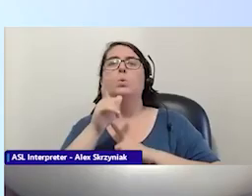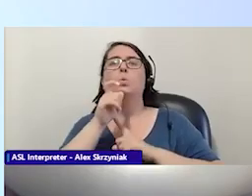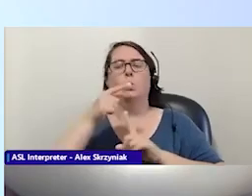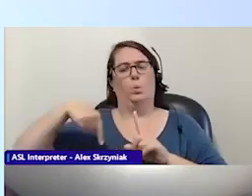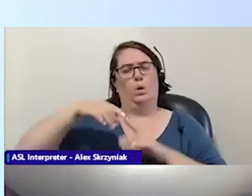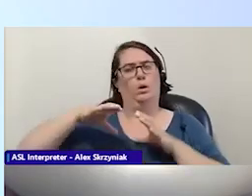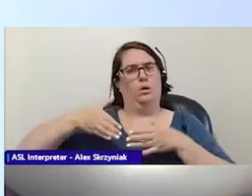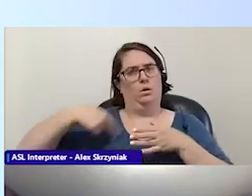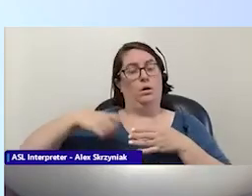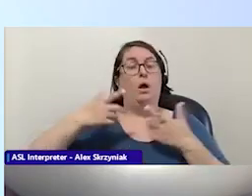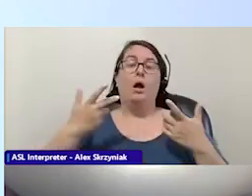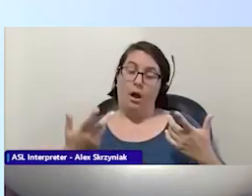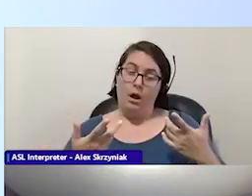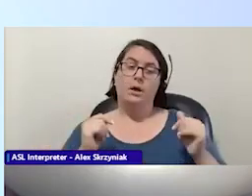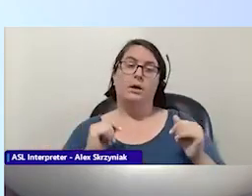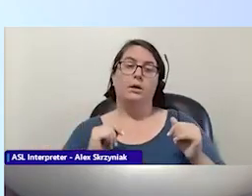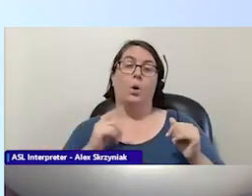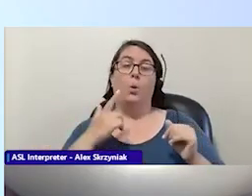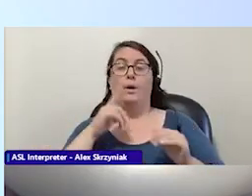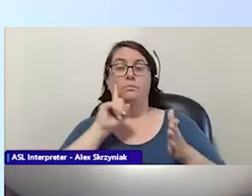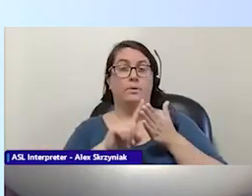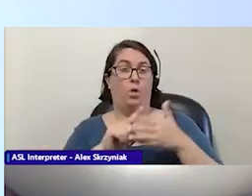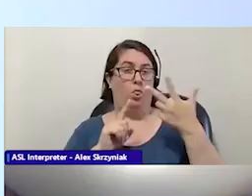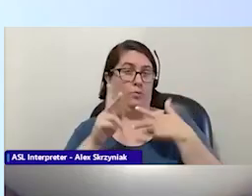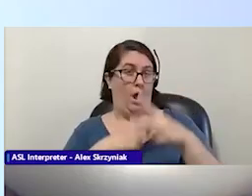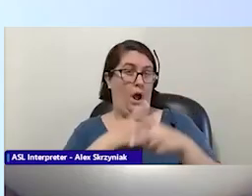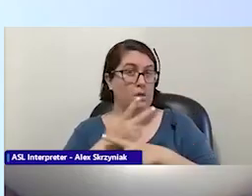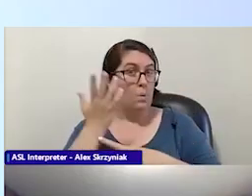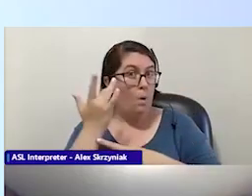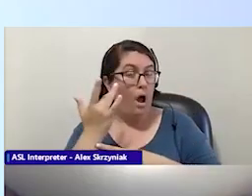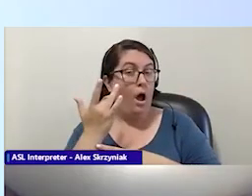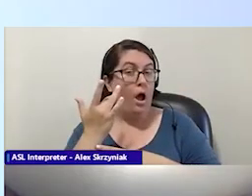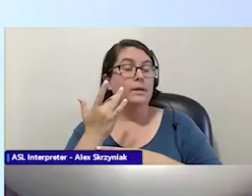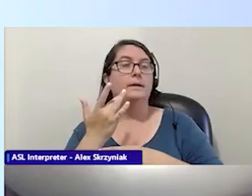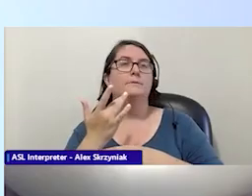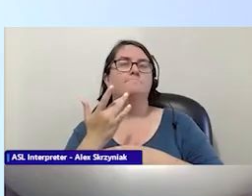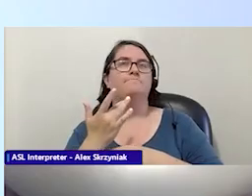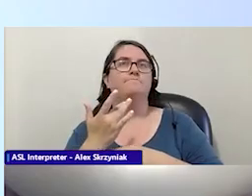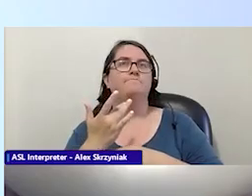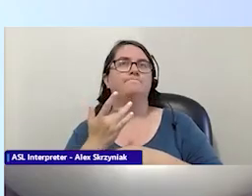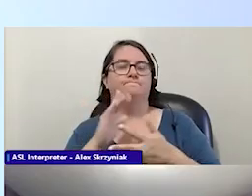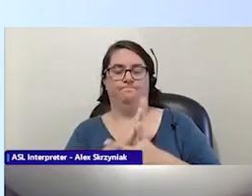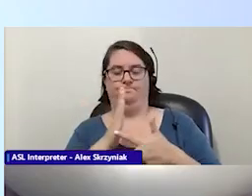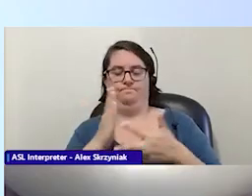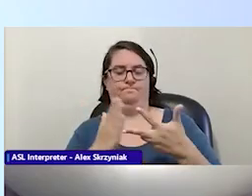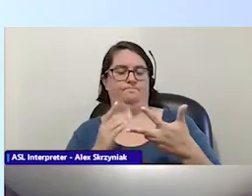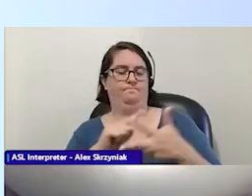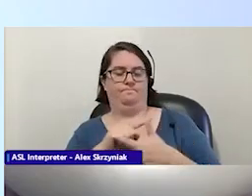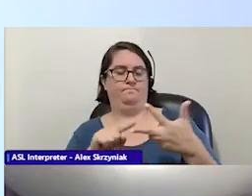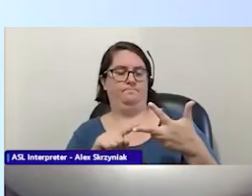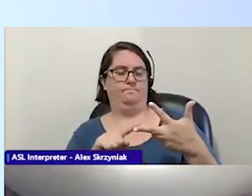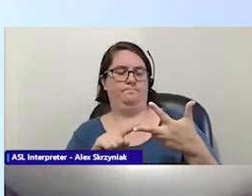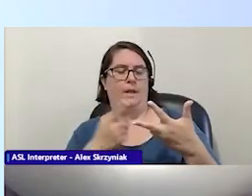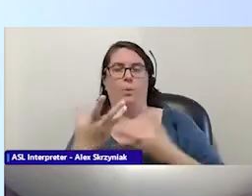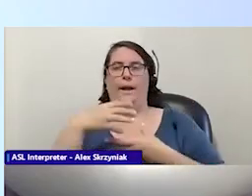to look at 3 types of abuse because that was the only, they were the only ones that were